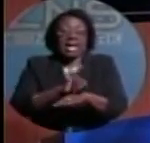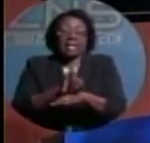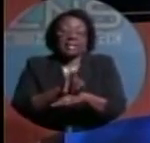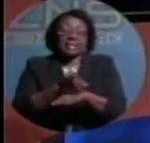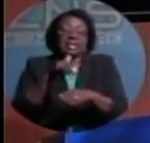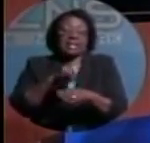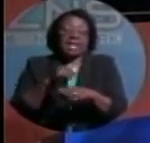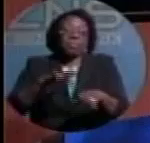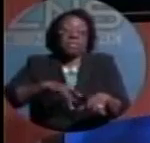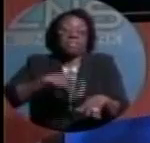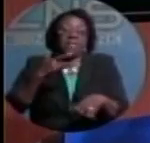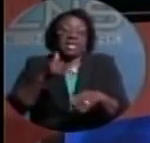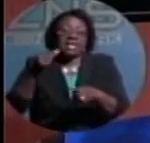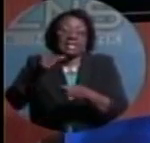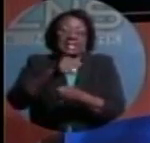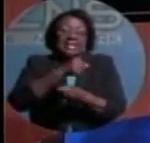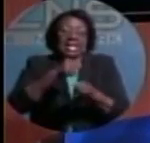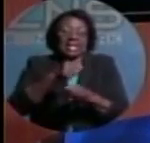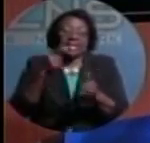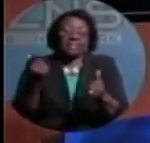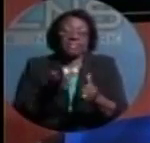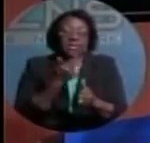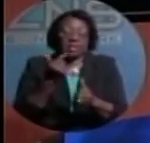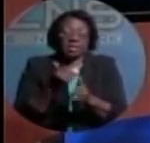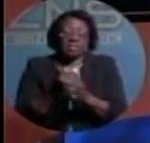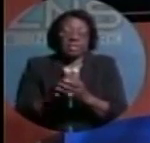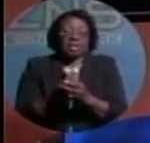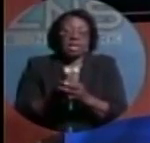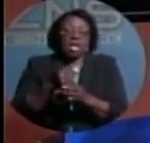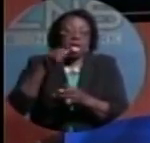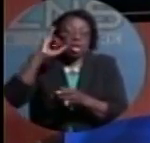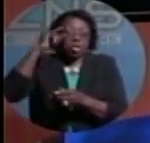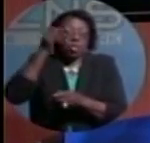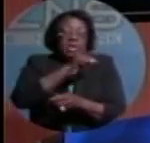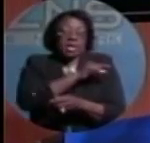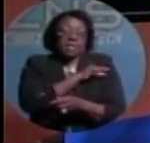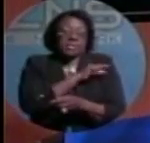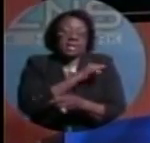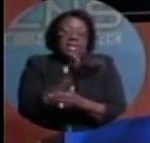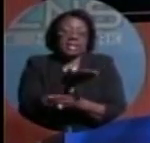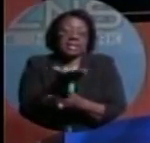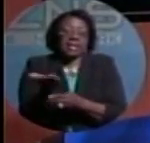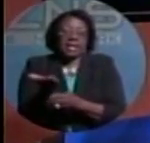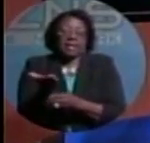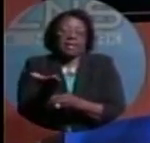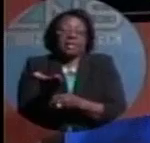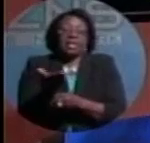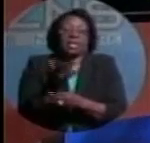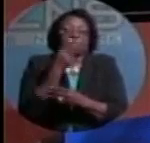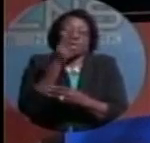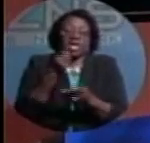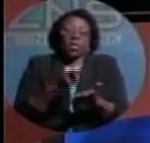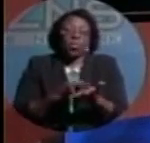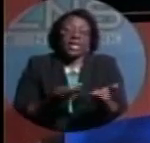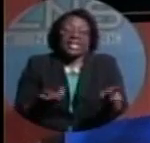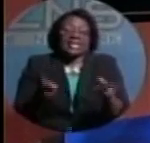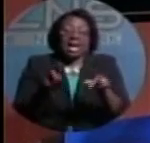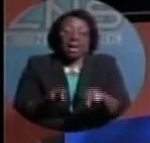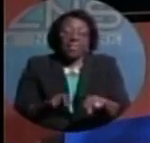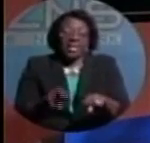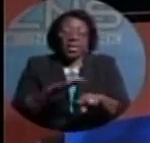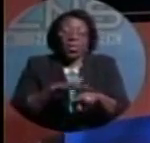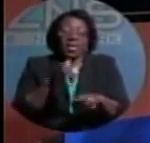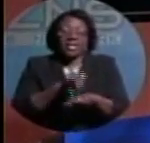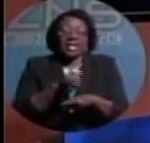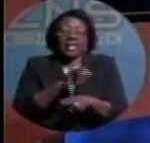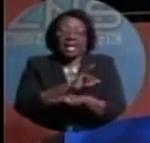expected to feel Sandy's impact first. Our Julian Gibson got one of the last flights into the island this afternoon. Here's what he